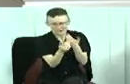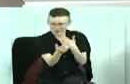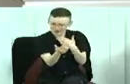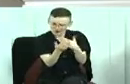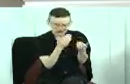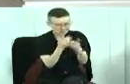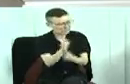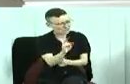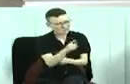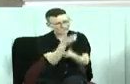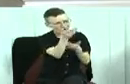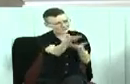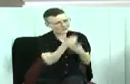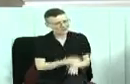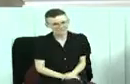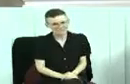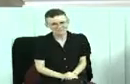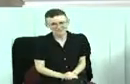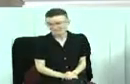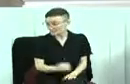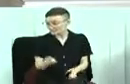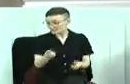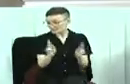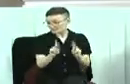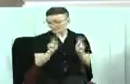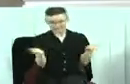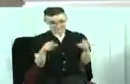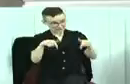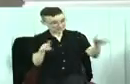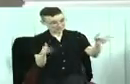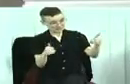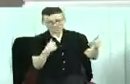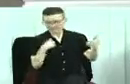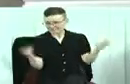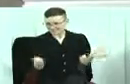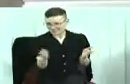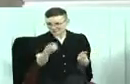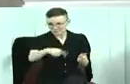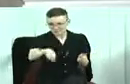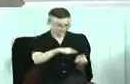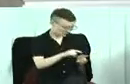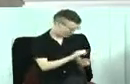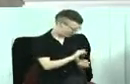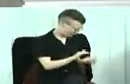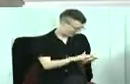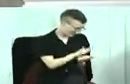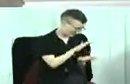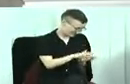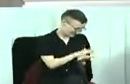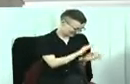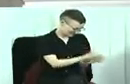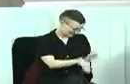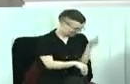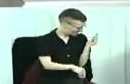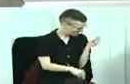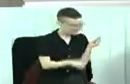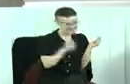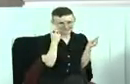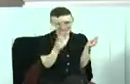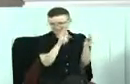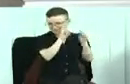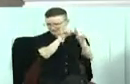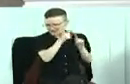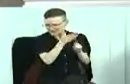as well. For everybody who is here, I do encourage you to take your worship bulletin. It does double as your newsletter. Lots of things that are